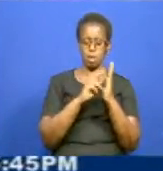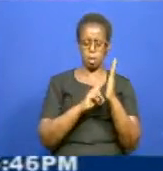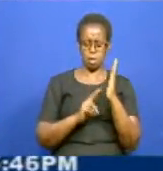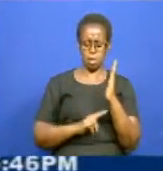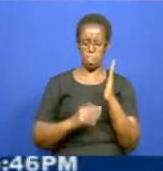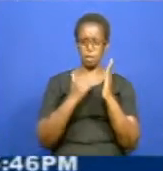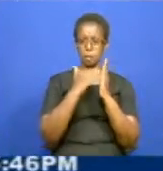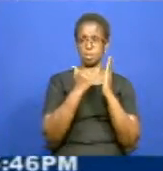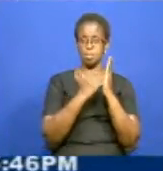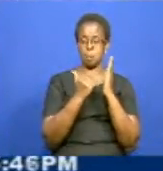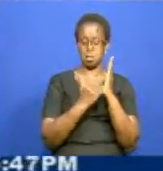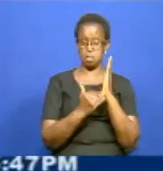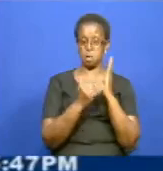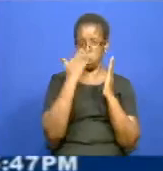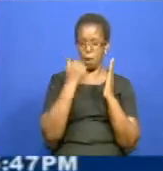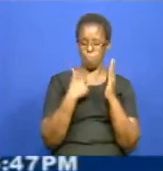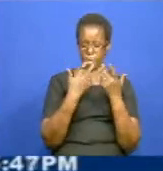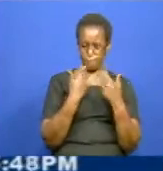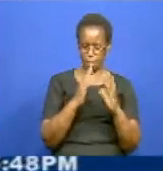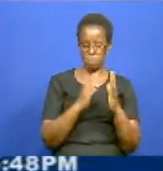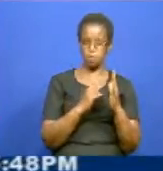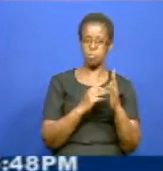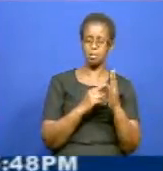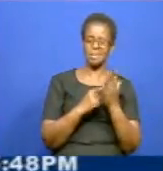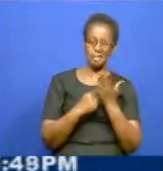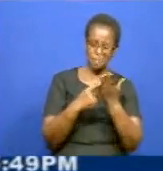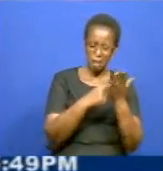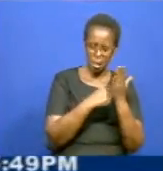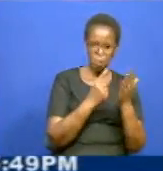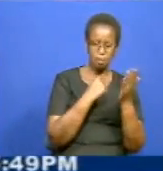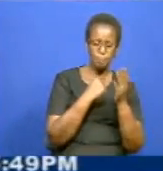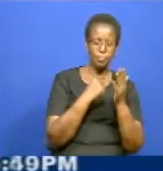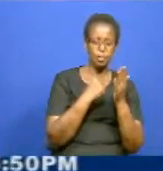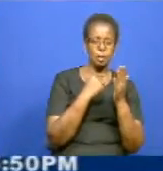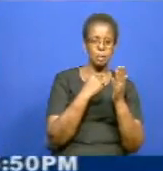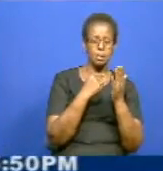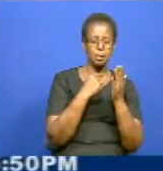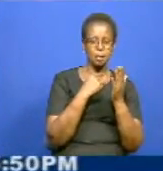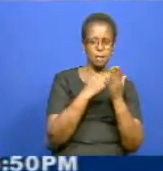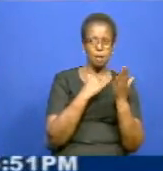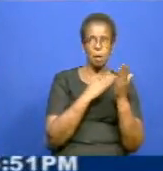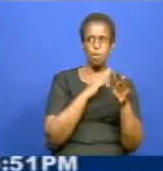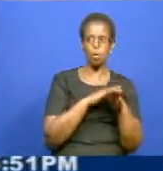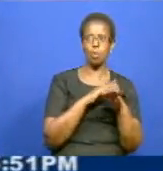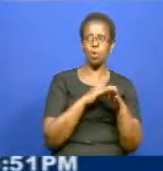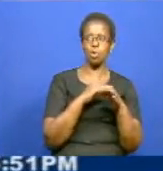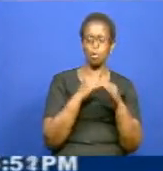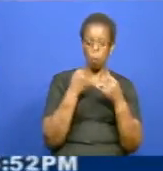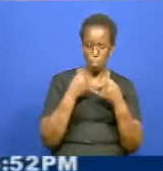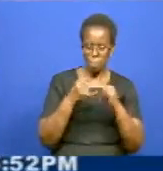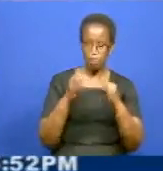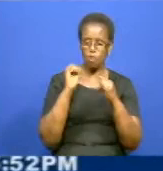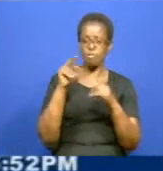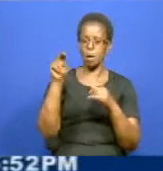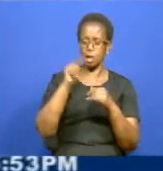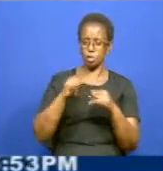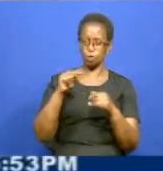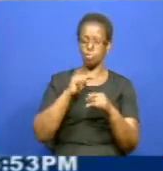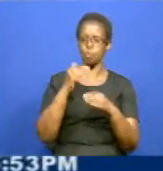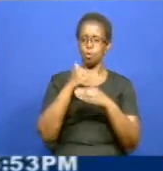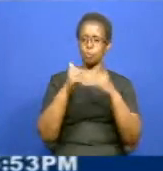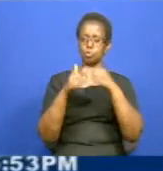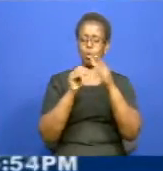consideration of a statement on operationalization of the National Construction Authority Defects and Liability